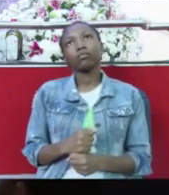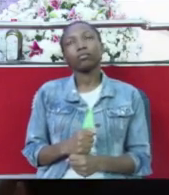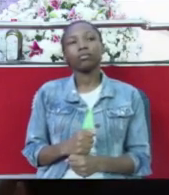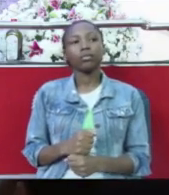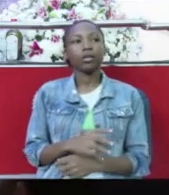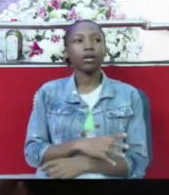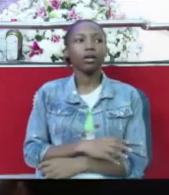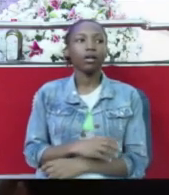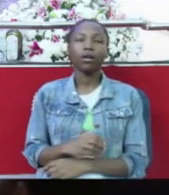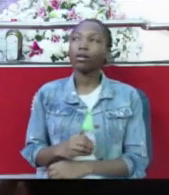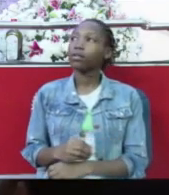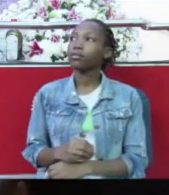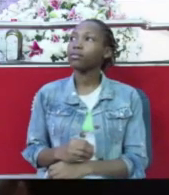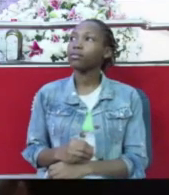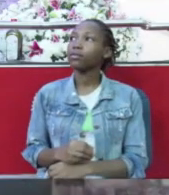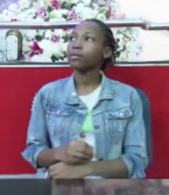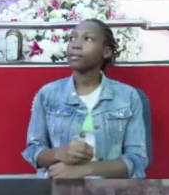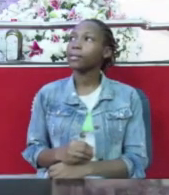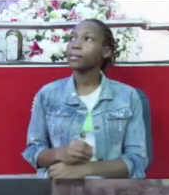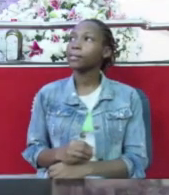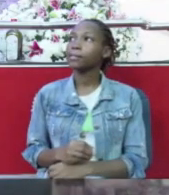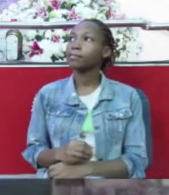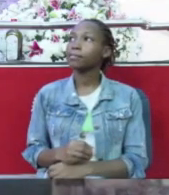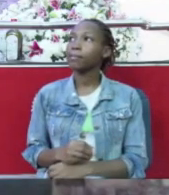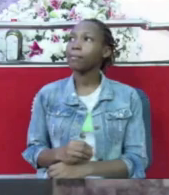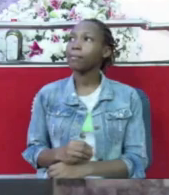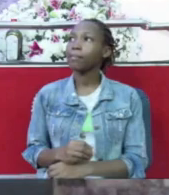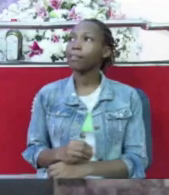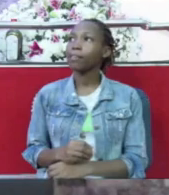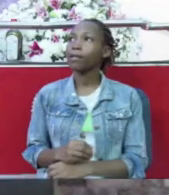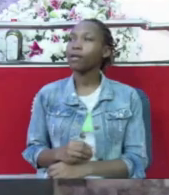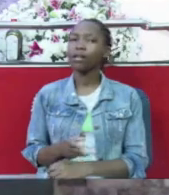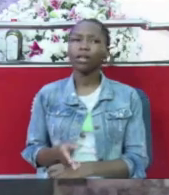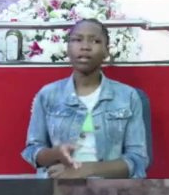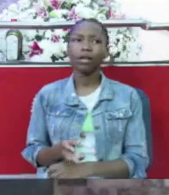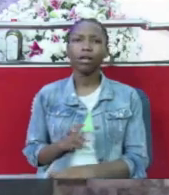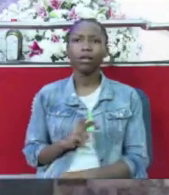does it look like in Africa? Hapa Afrika.